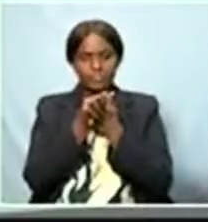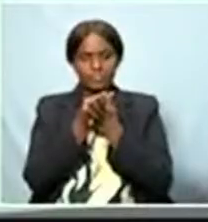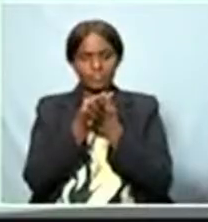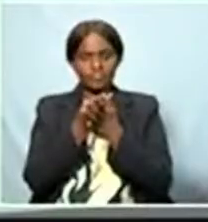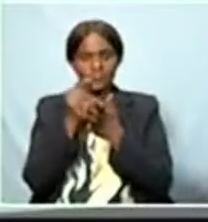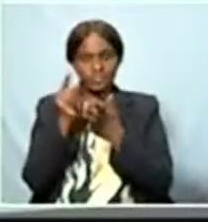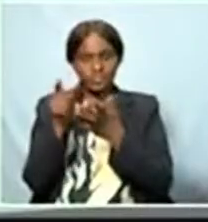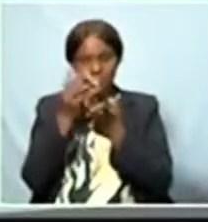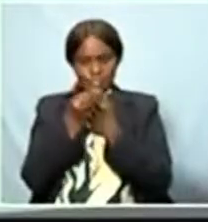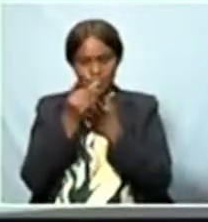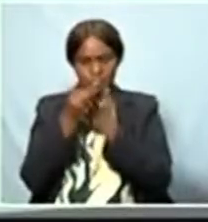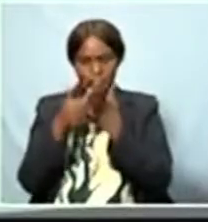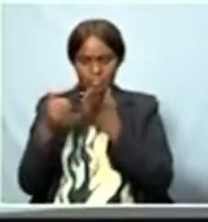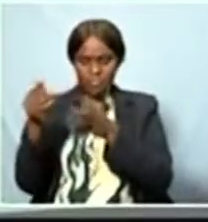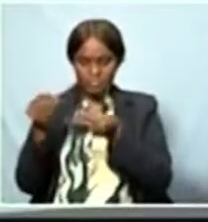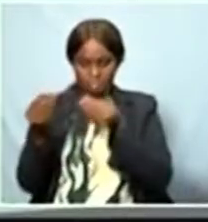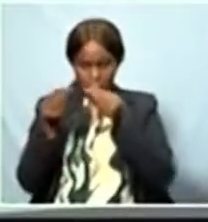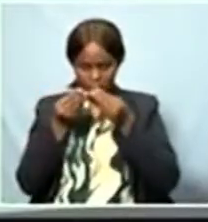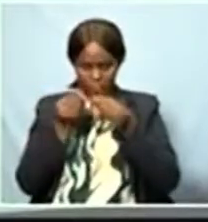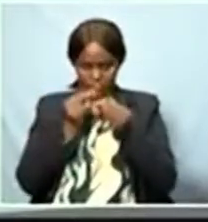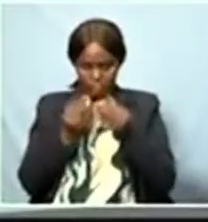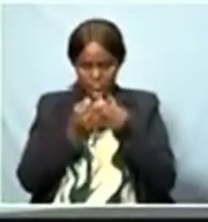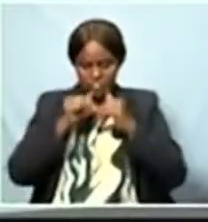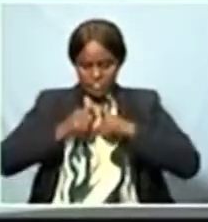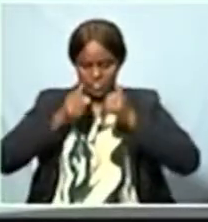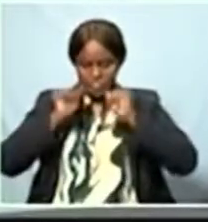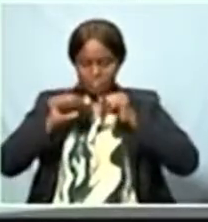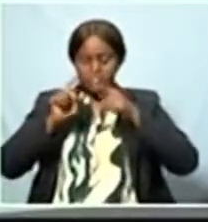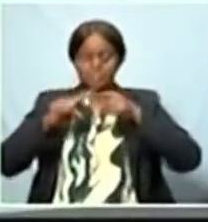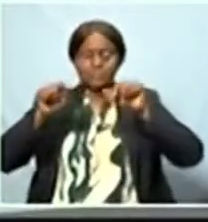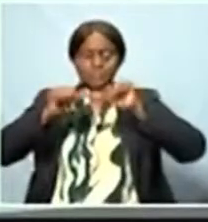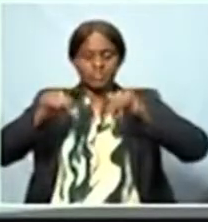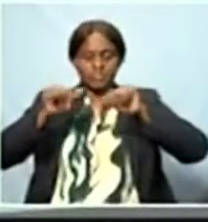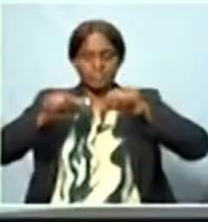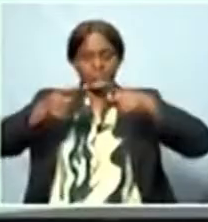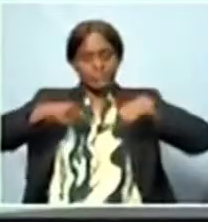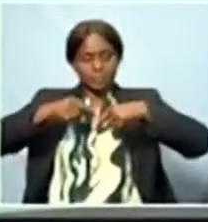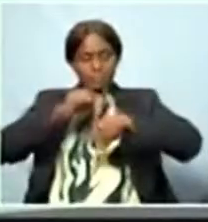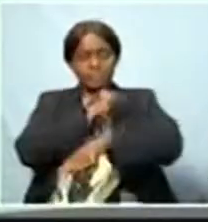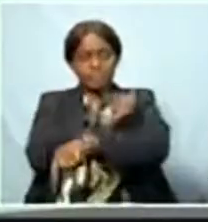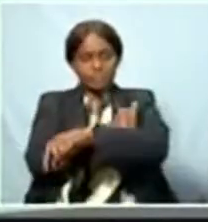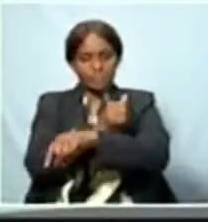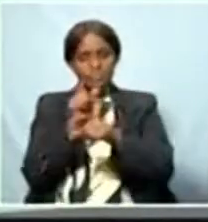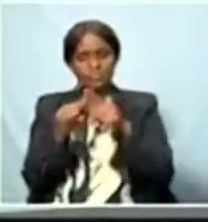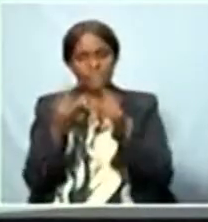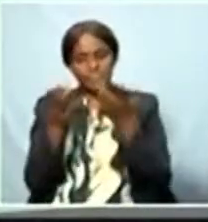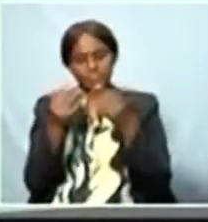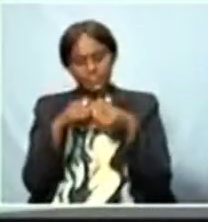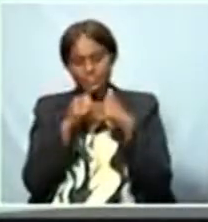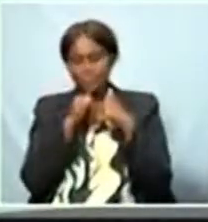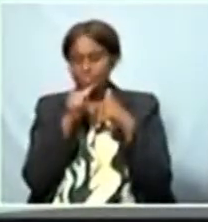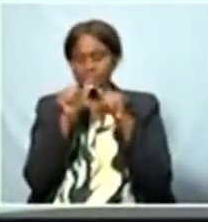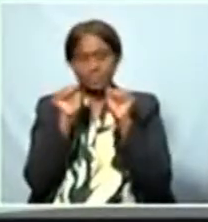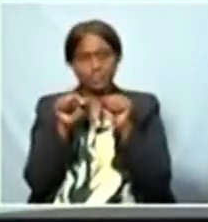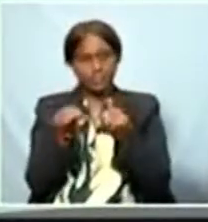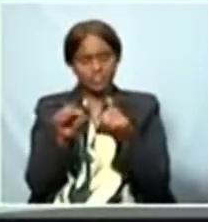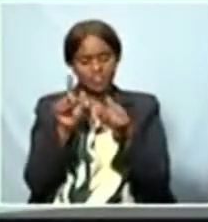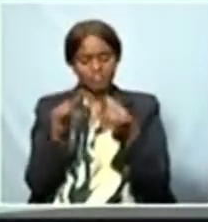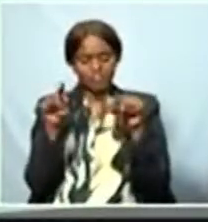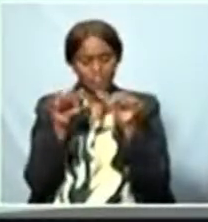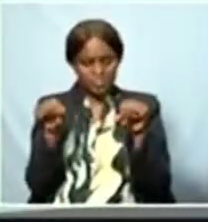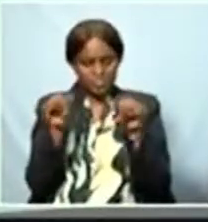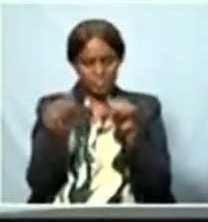That's the money that they channeled to us to be able to audit the local authorities. Otherwise, we wouldn't have been able to audit